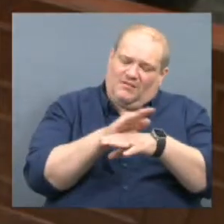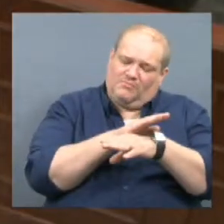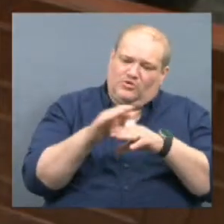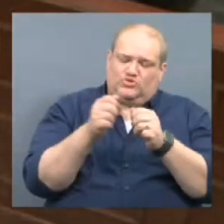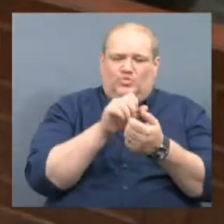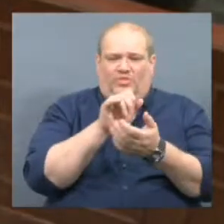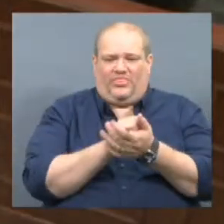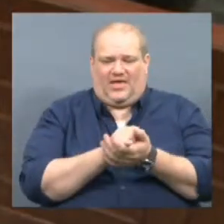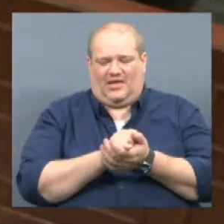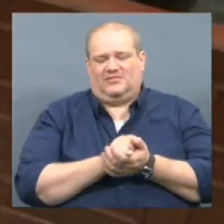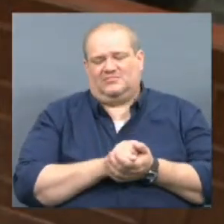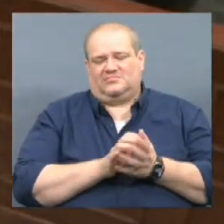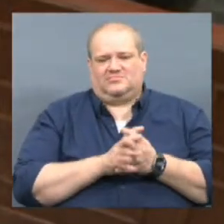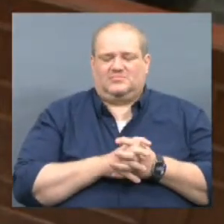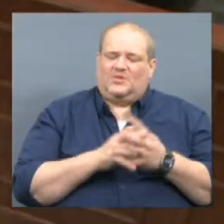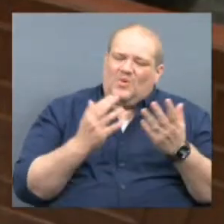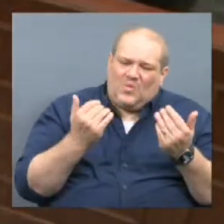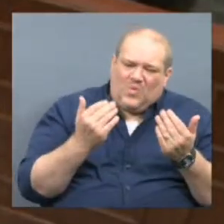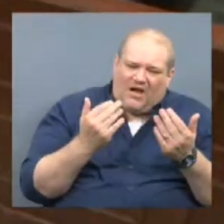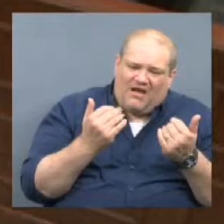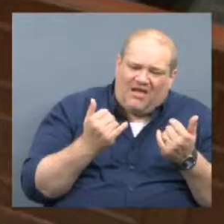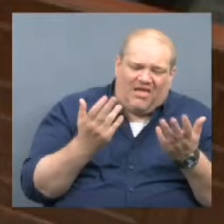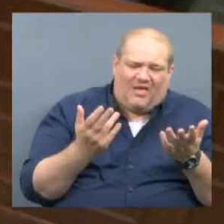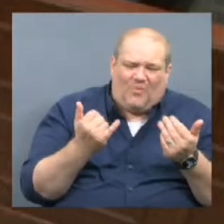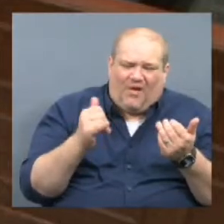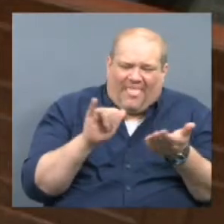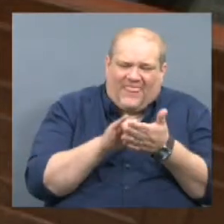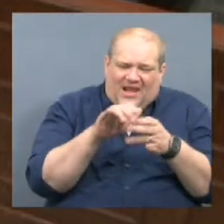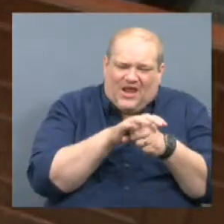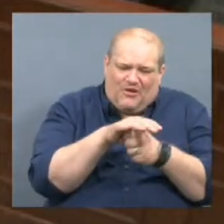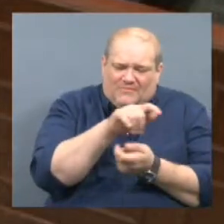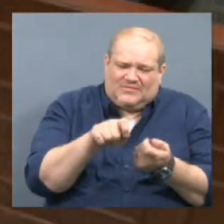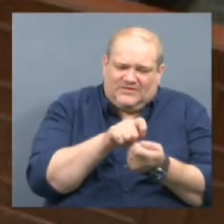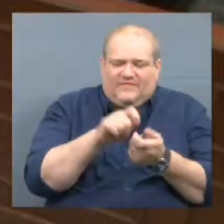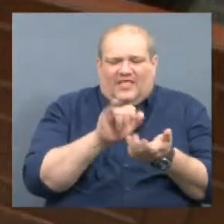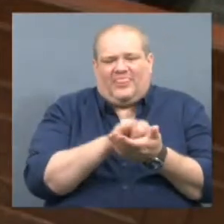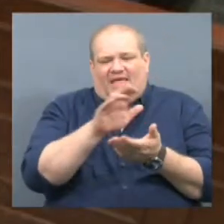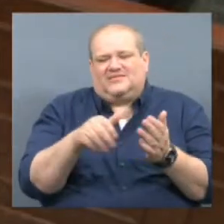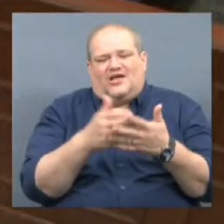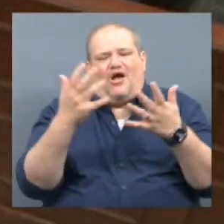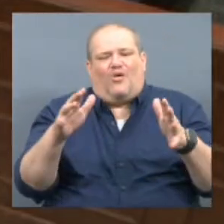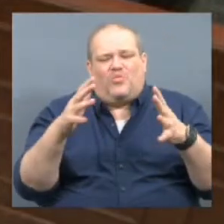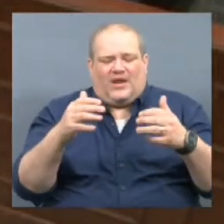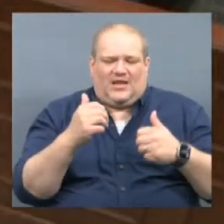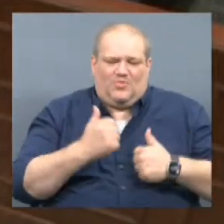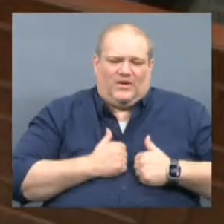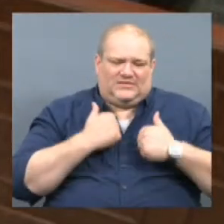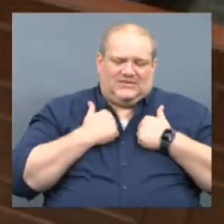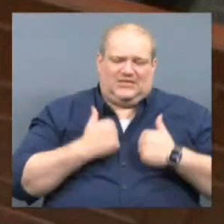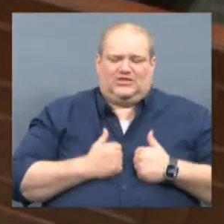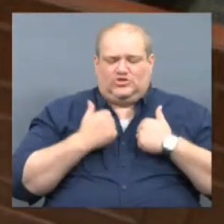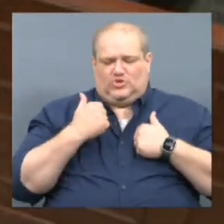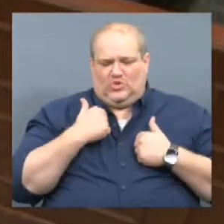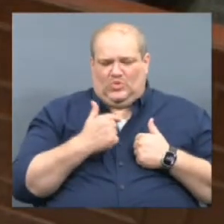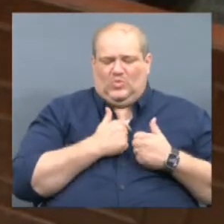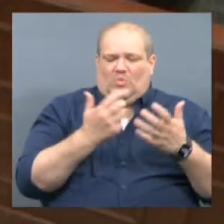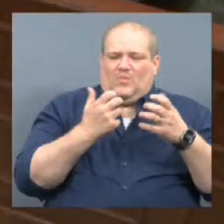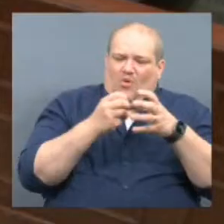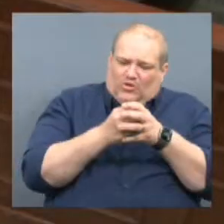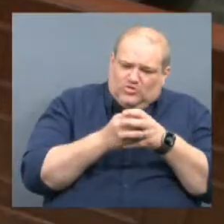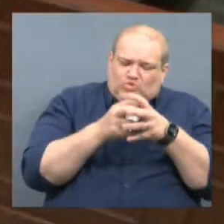need. Why south, why there? And it's already residential. We want this to grow